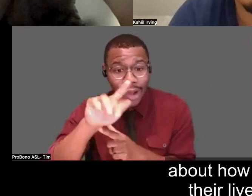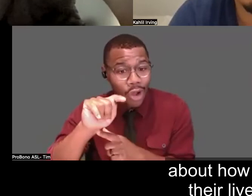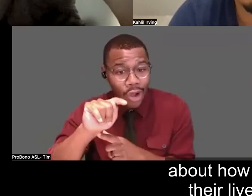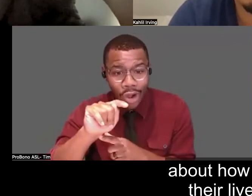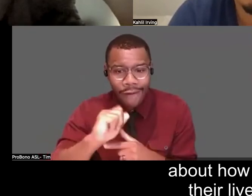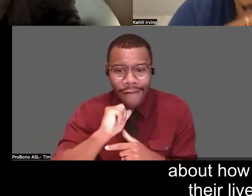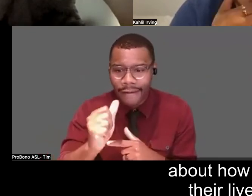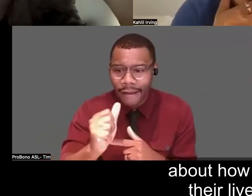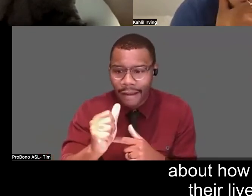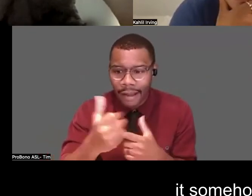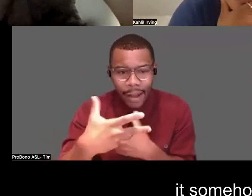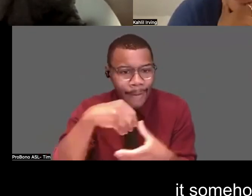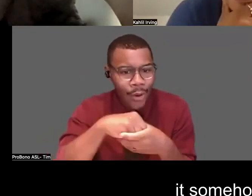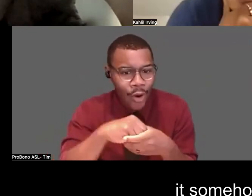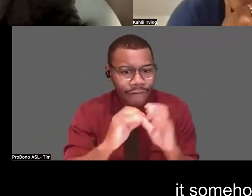their lives, it